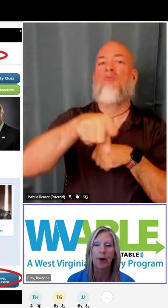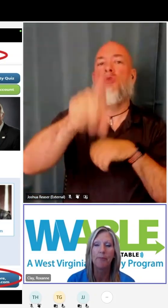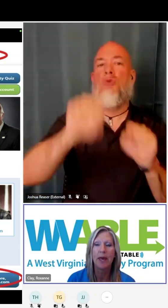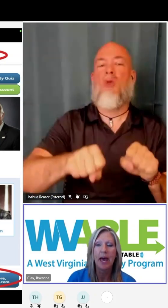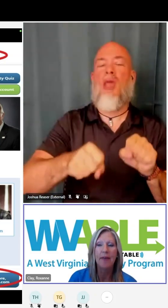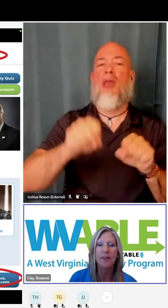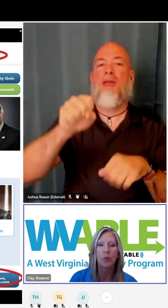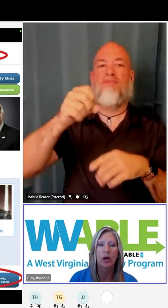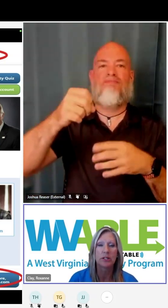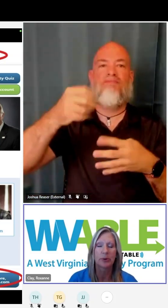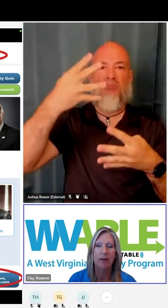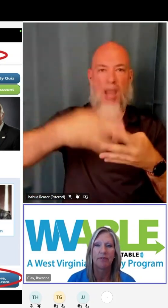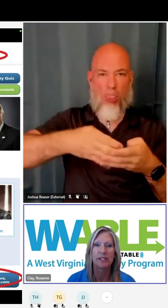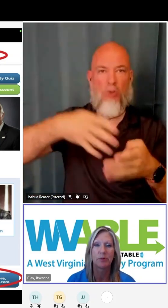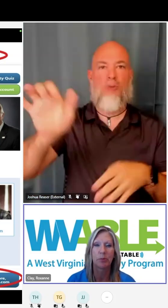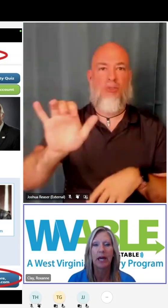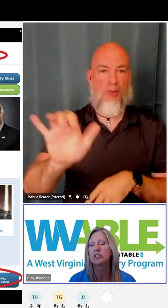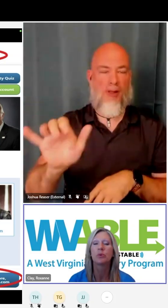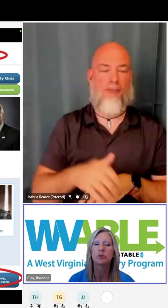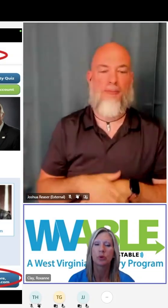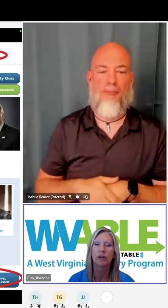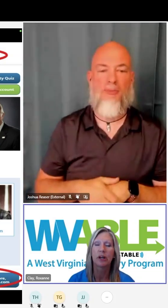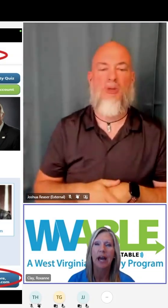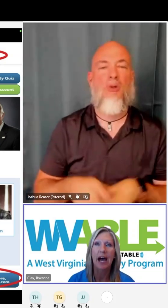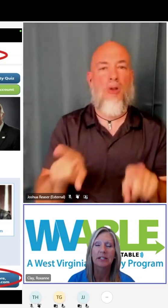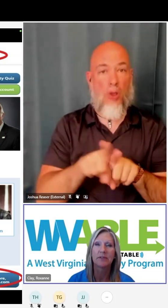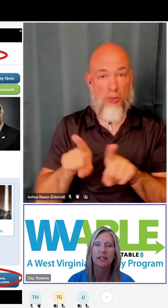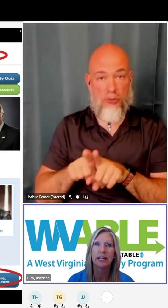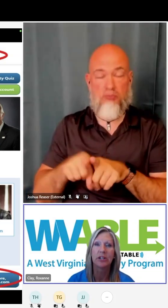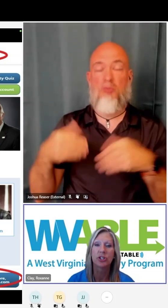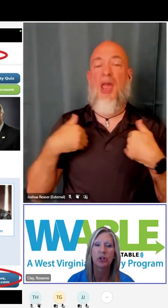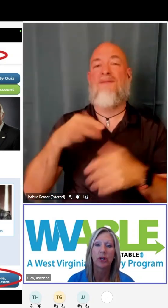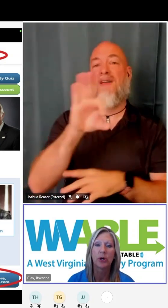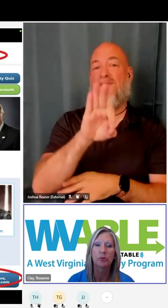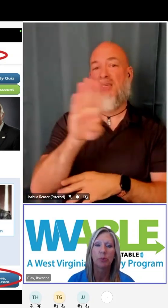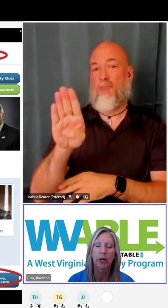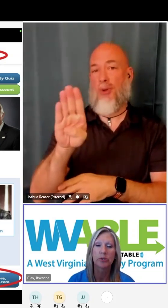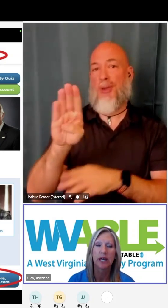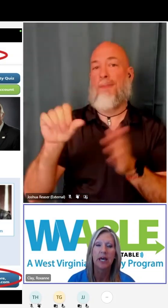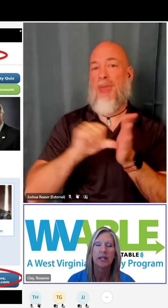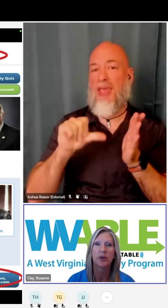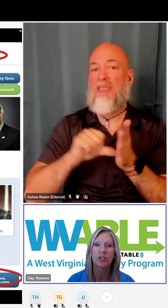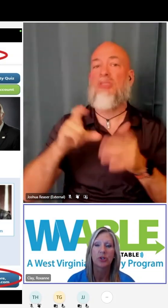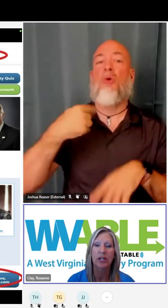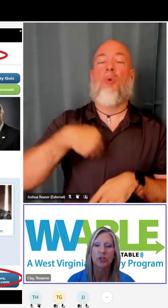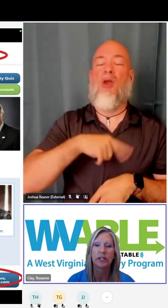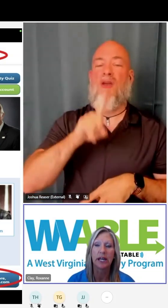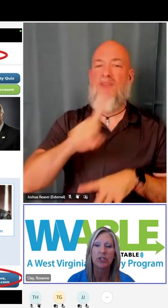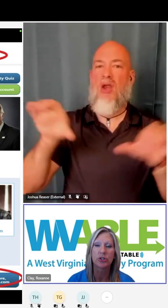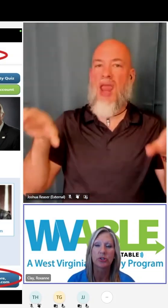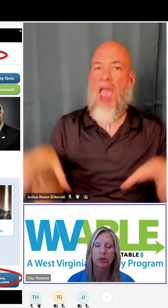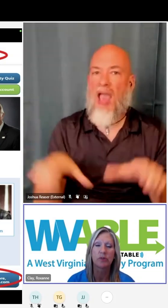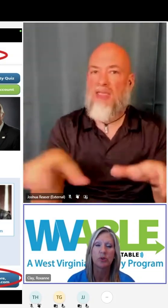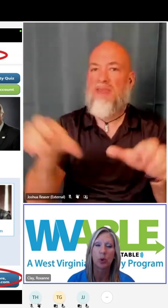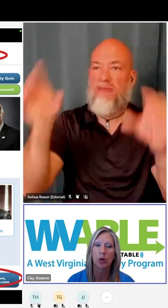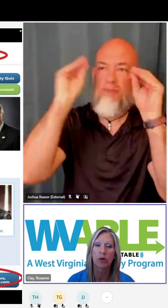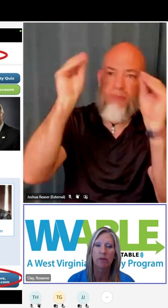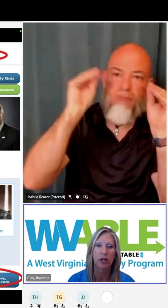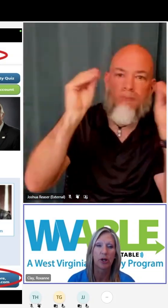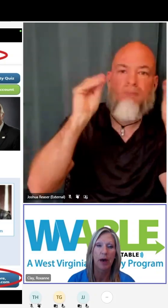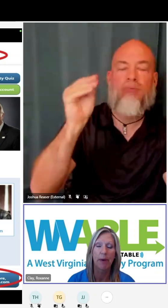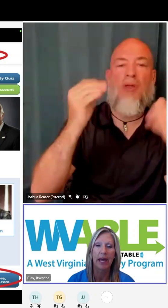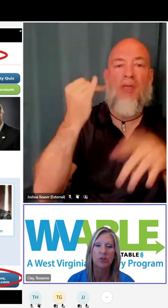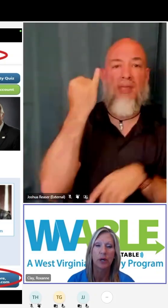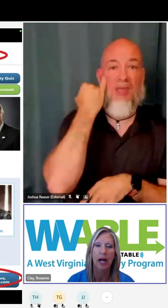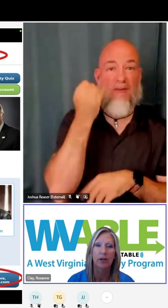tab as well. And then we also have a Facebook page in which we're very active and intentional in those posts, that they're educational in nature. So if you don't